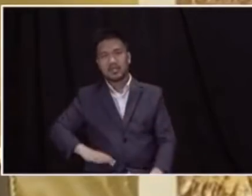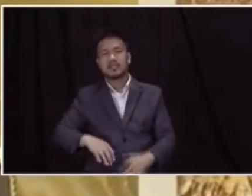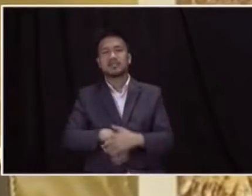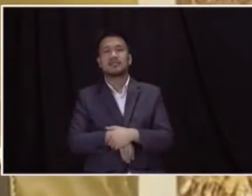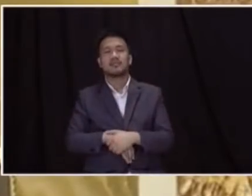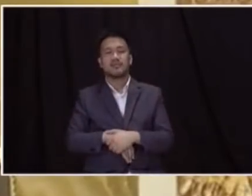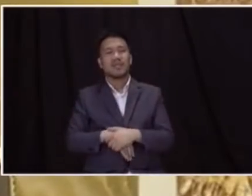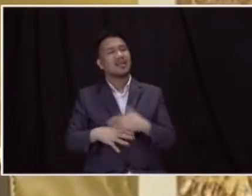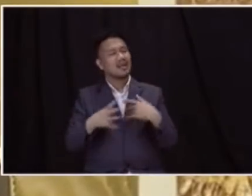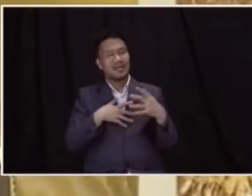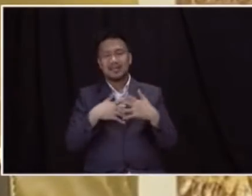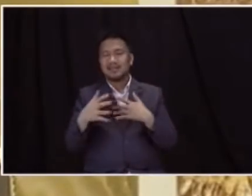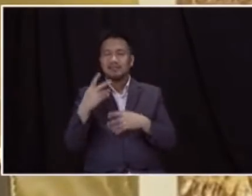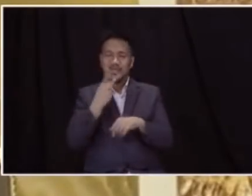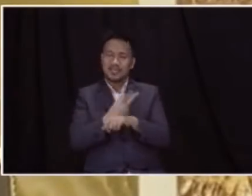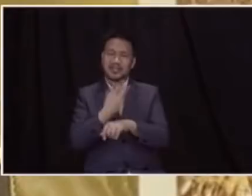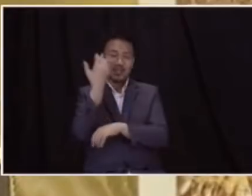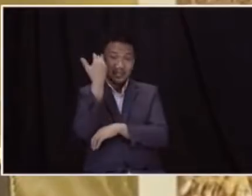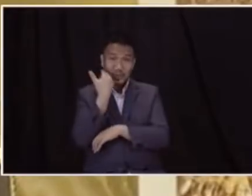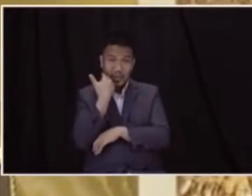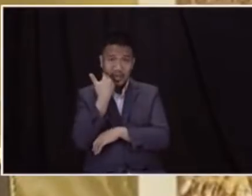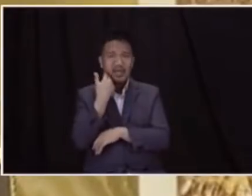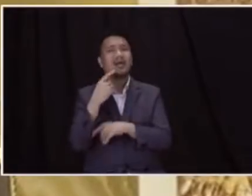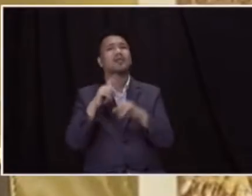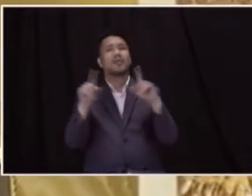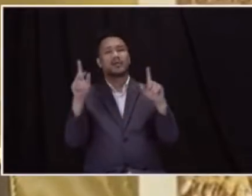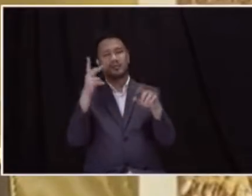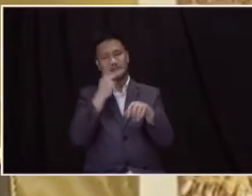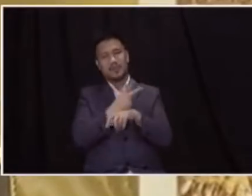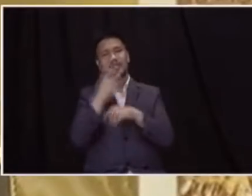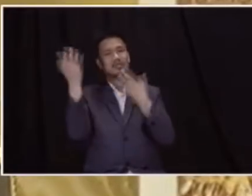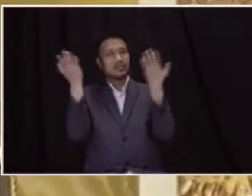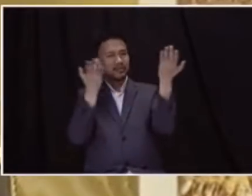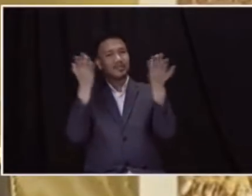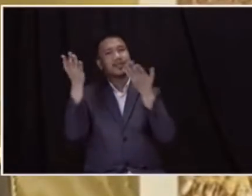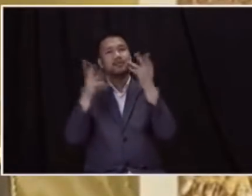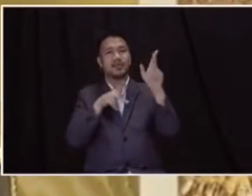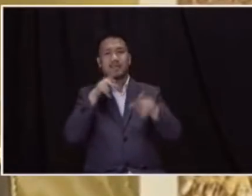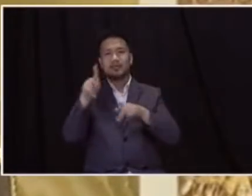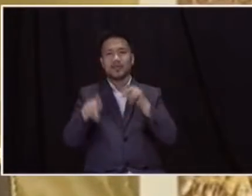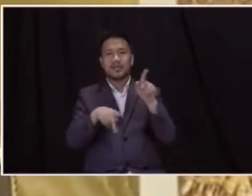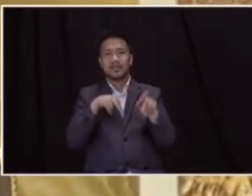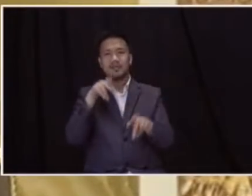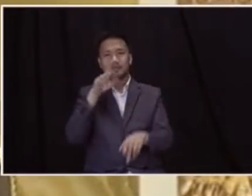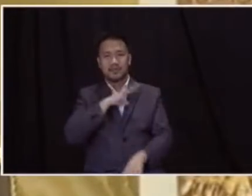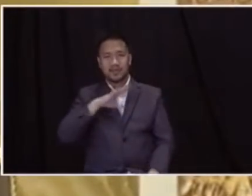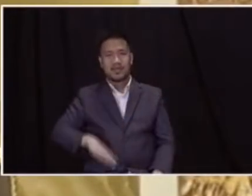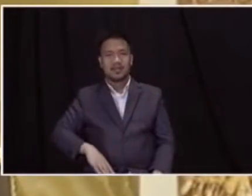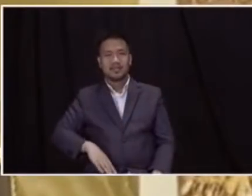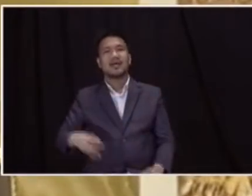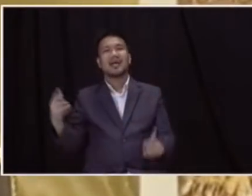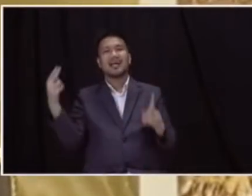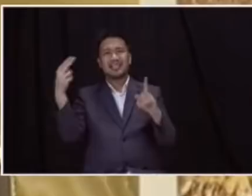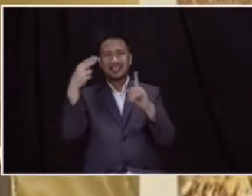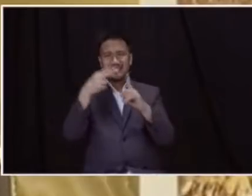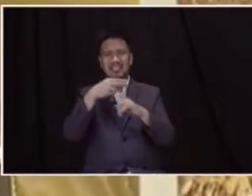Despite his shortcomings, Peter served Christ's flock faithfully until his last